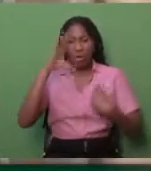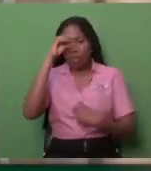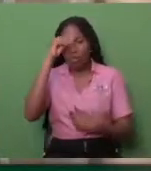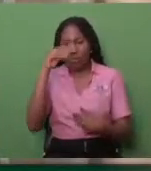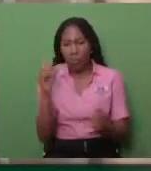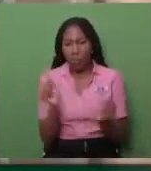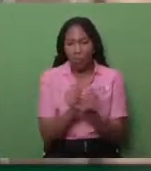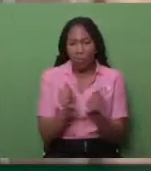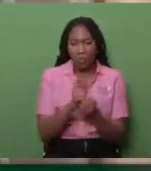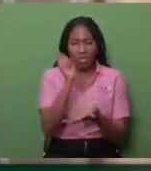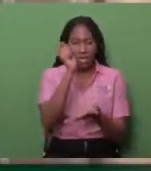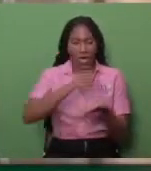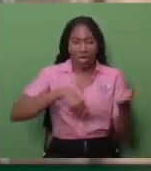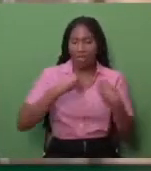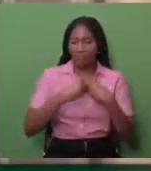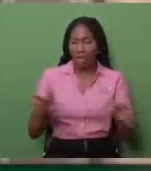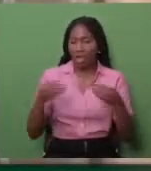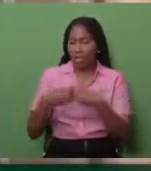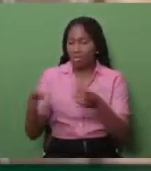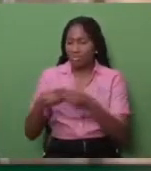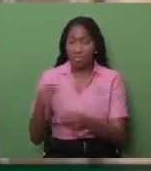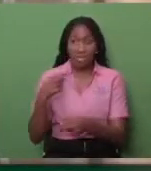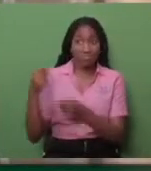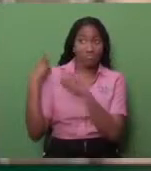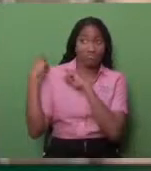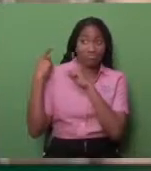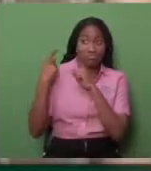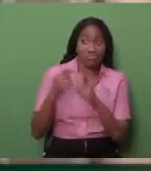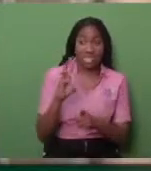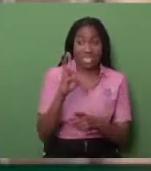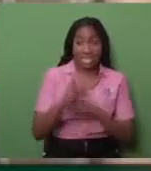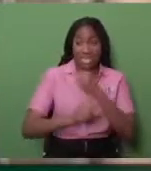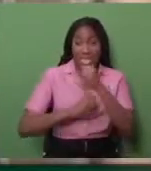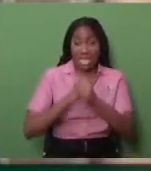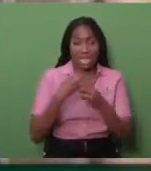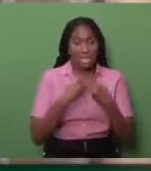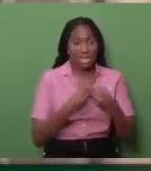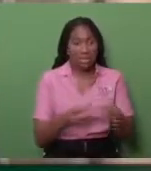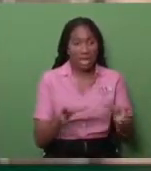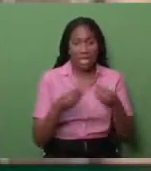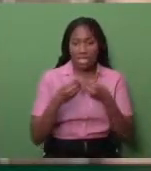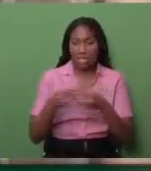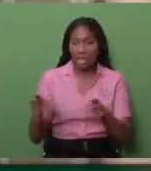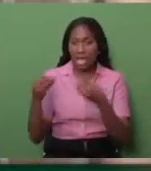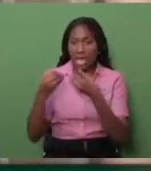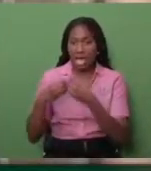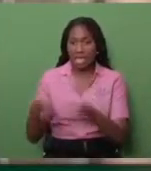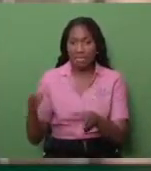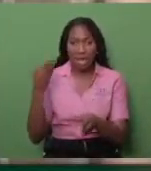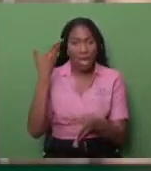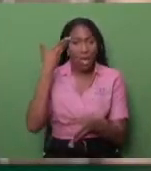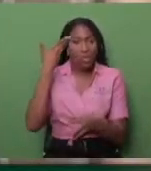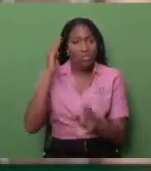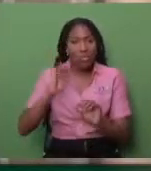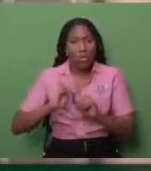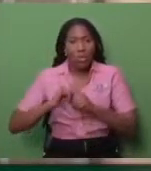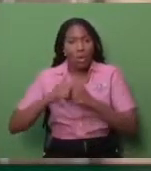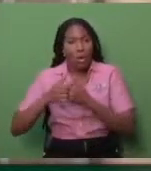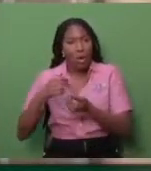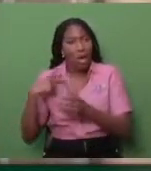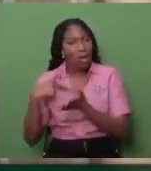past 6 years, he has gone on a wild spending spree with no thought or clue on how to repay his spending, except